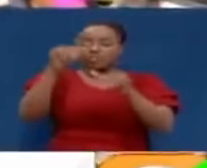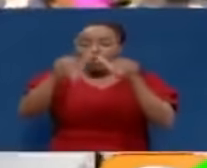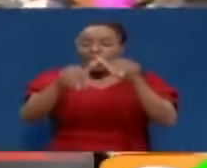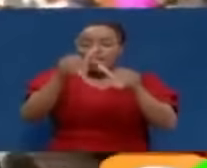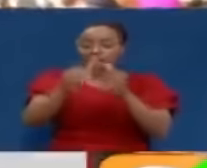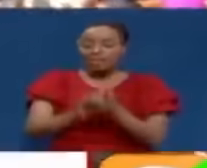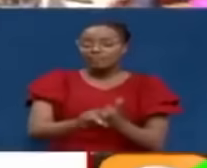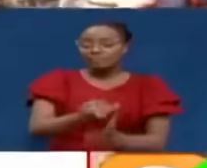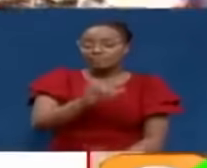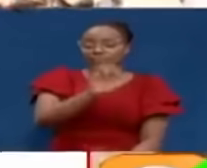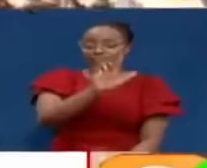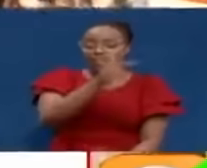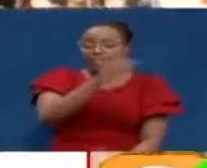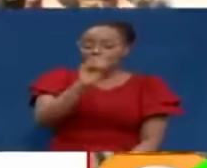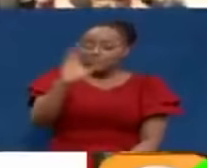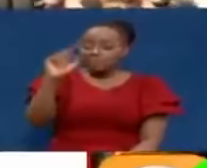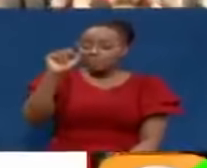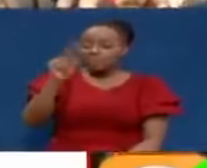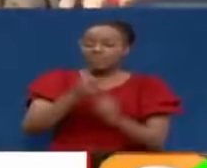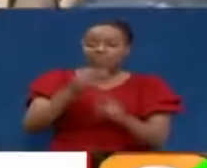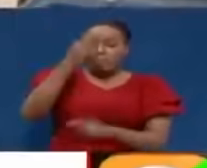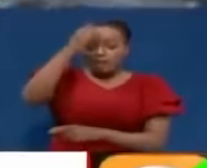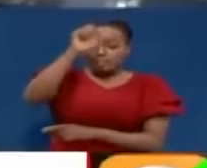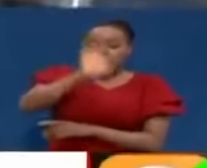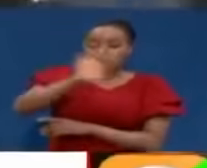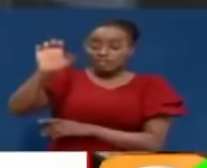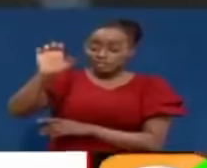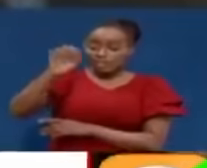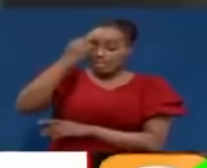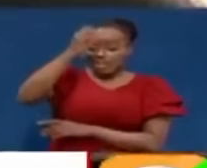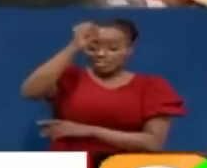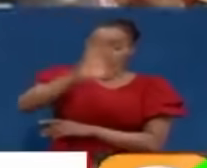Stephen Leto, Citizen TV, Kajiado East Constituency, Kajiado County.